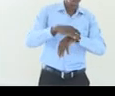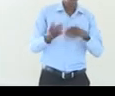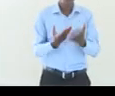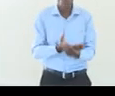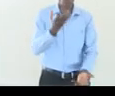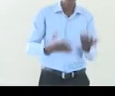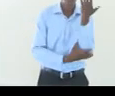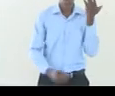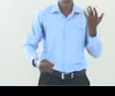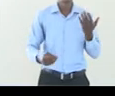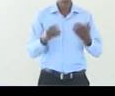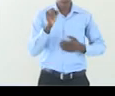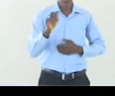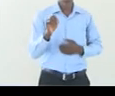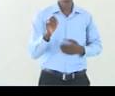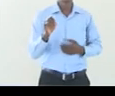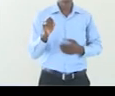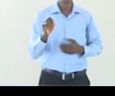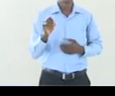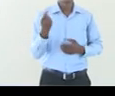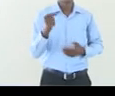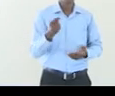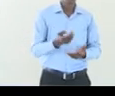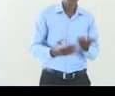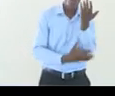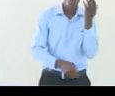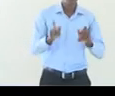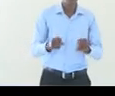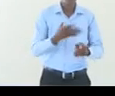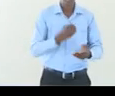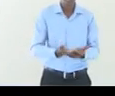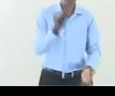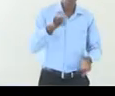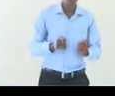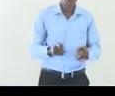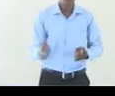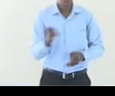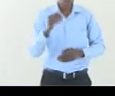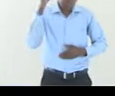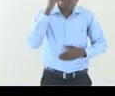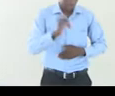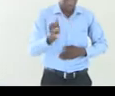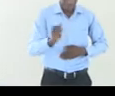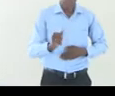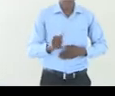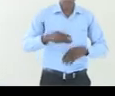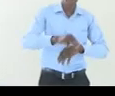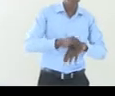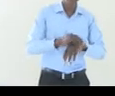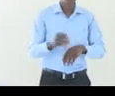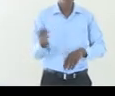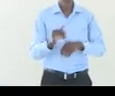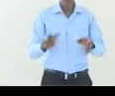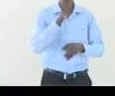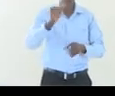the poor and the rich. So, the poor people and the rich people, they listen to the same message. But they don't go